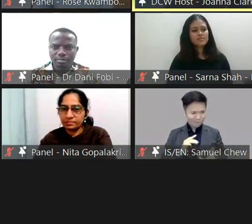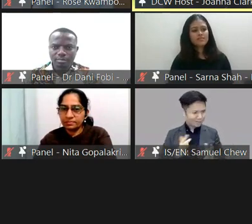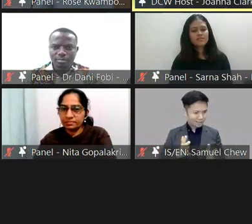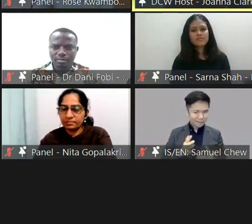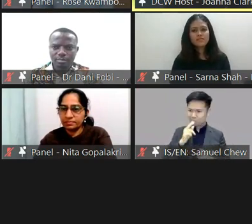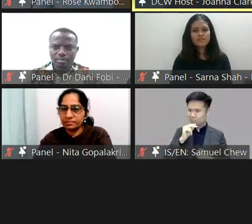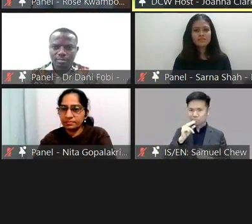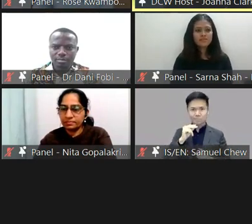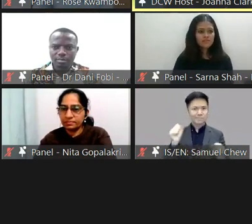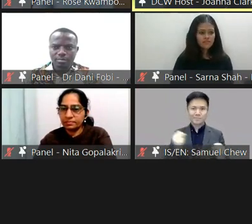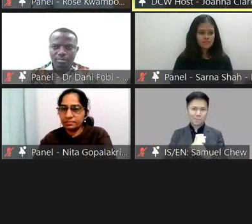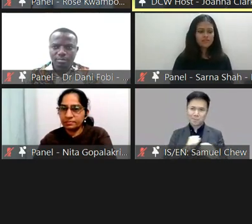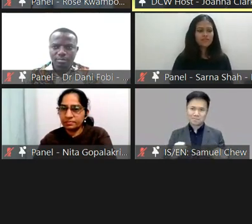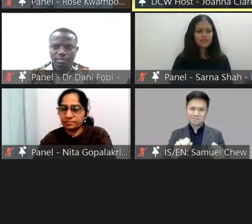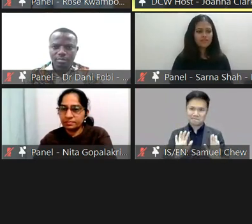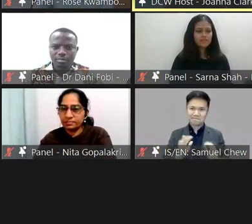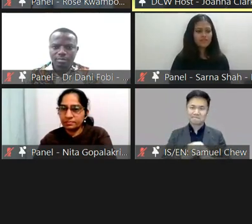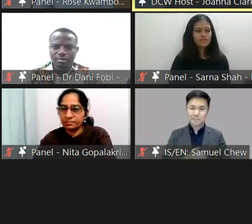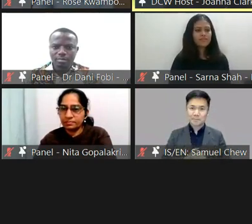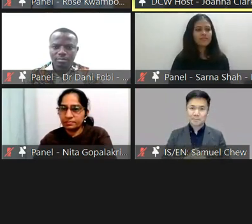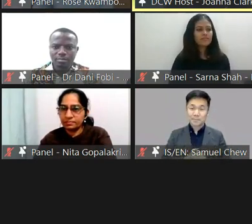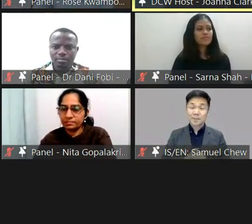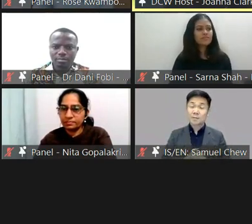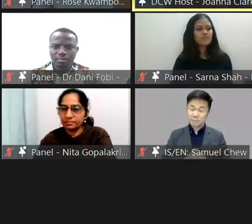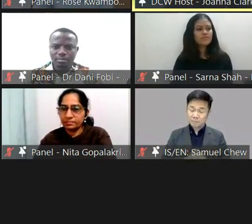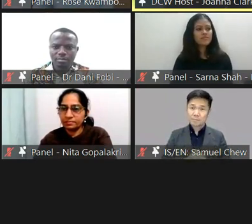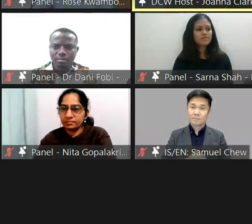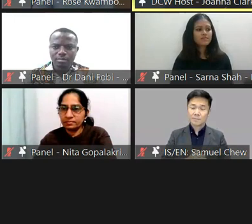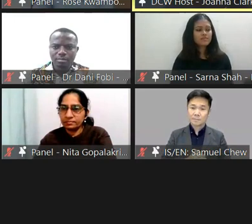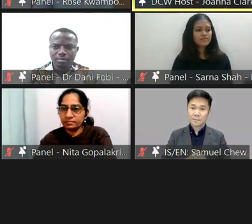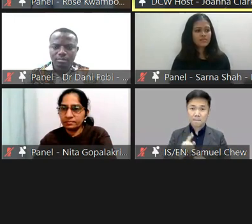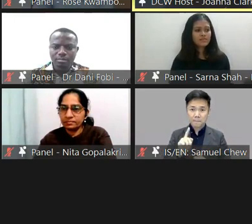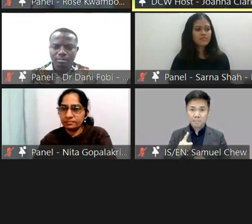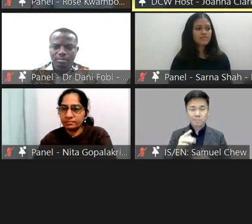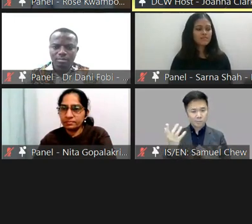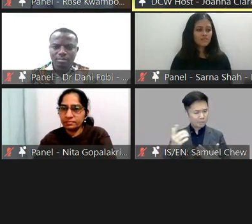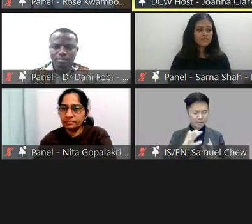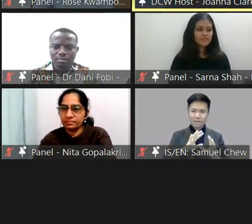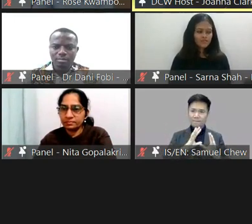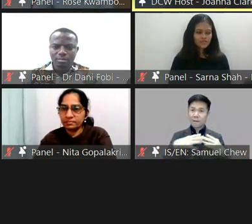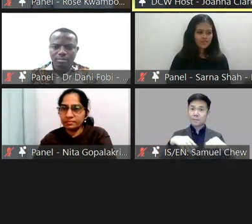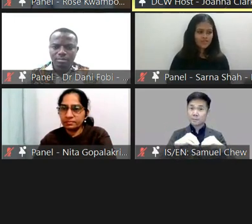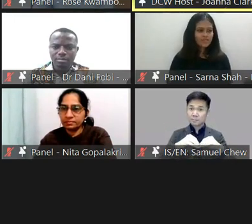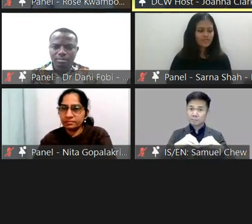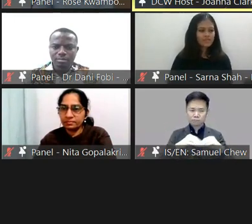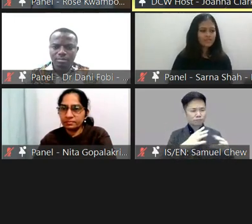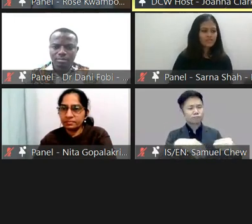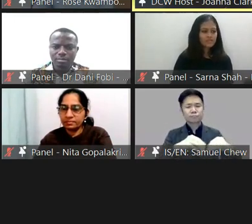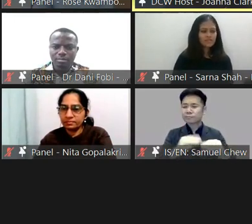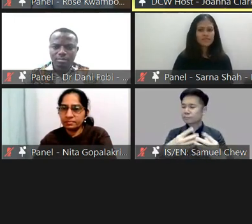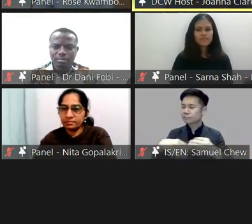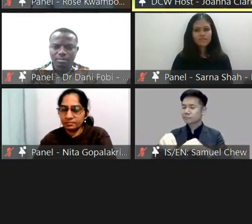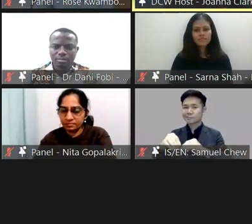we've also said, obviously, that most of the families we work with are